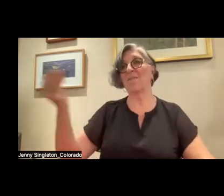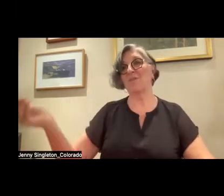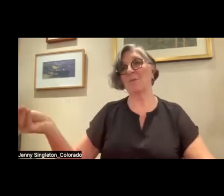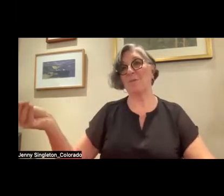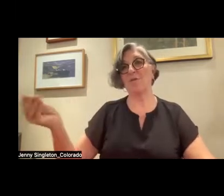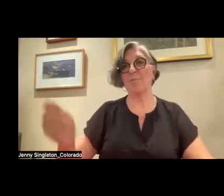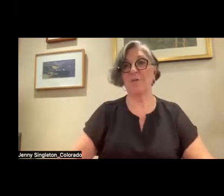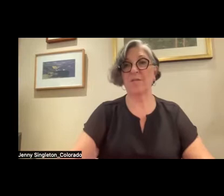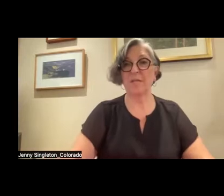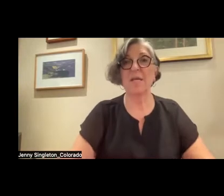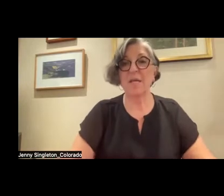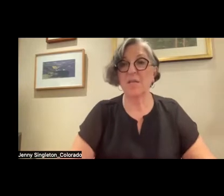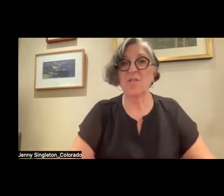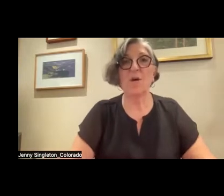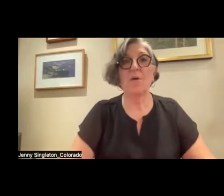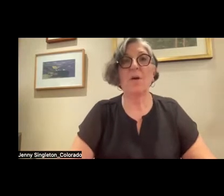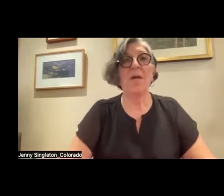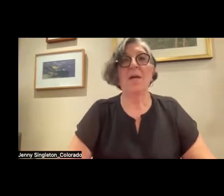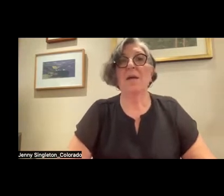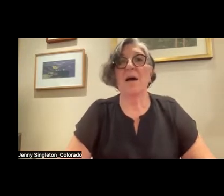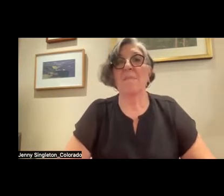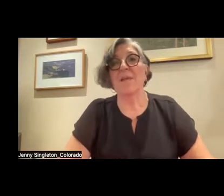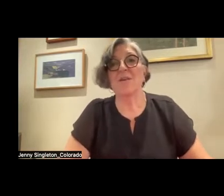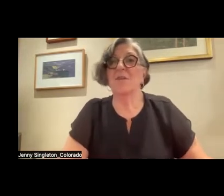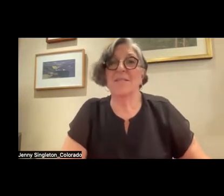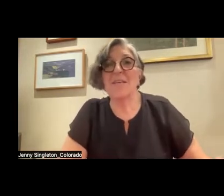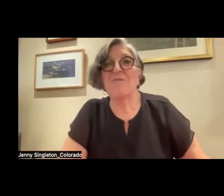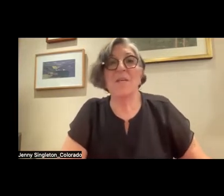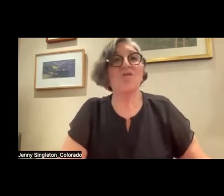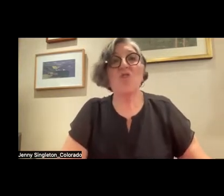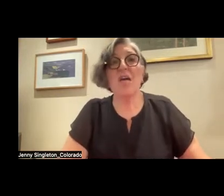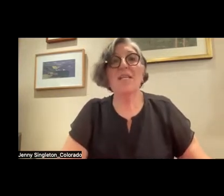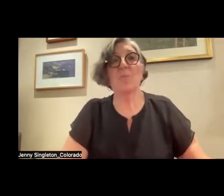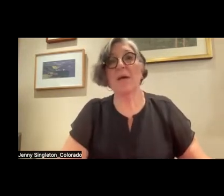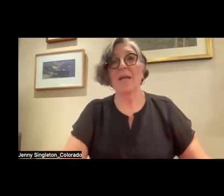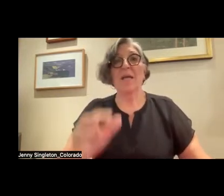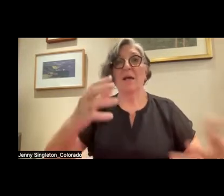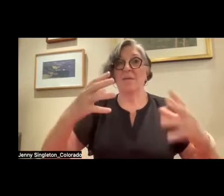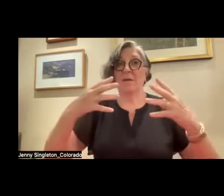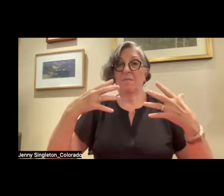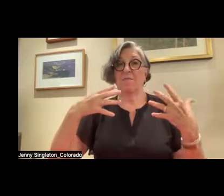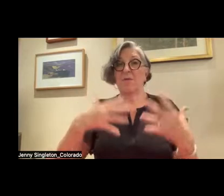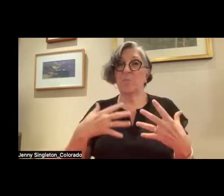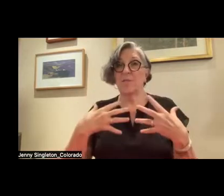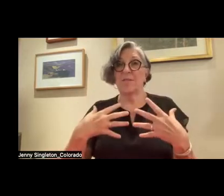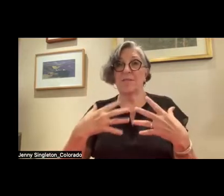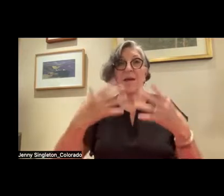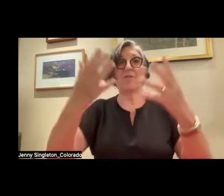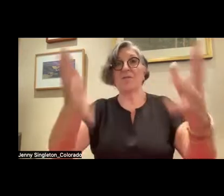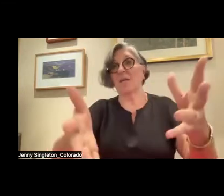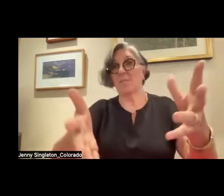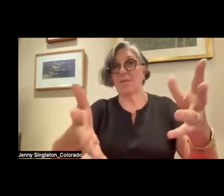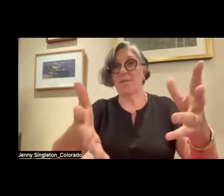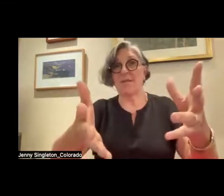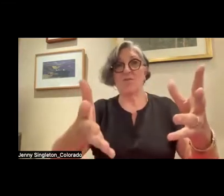I give to a third person. So it's hard to see from these drawings, but the first person is